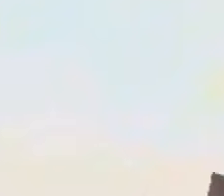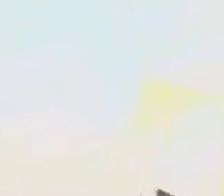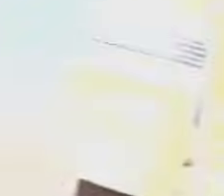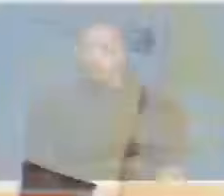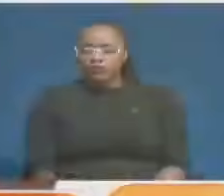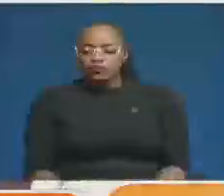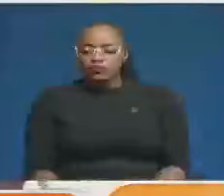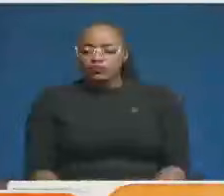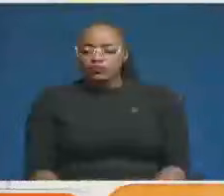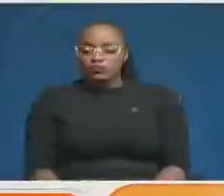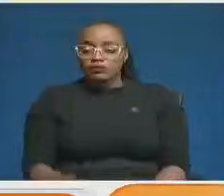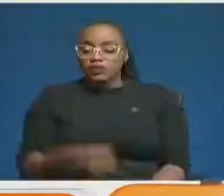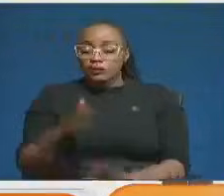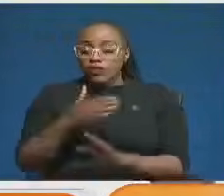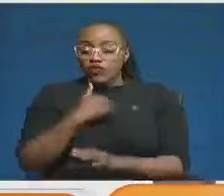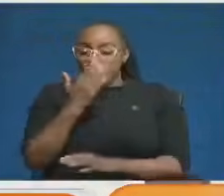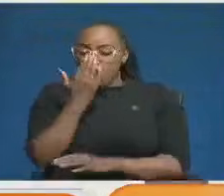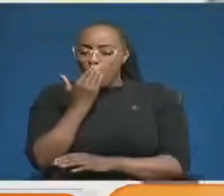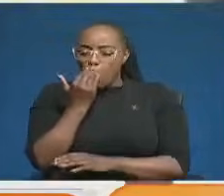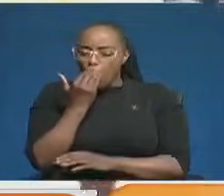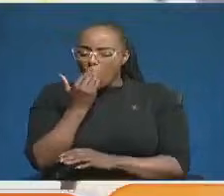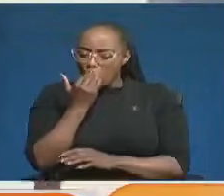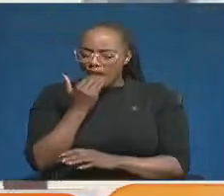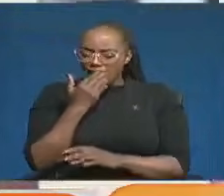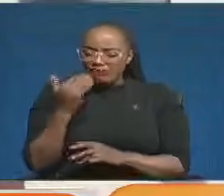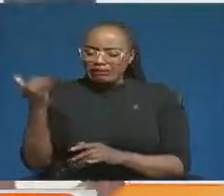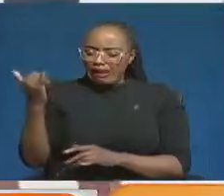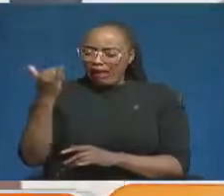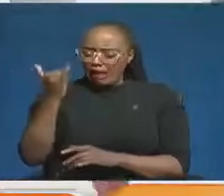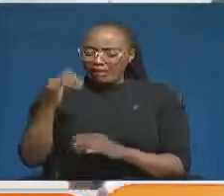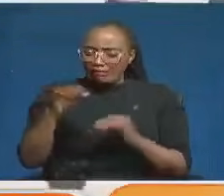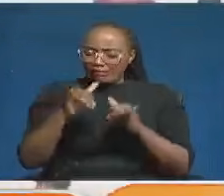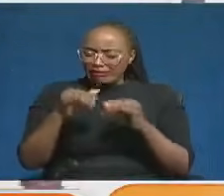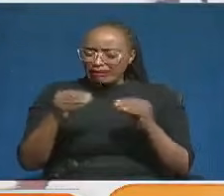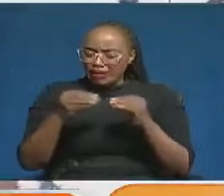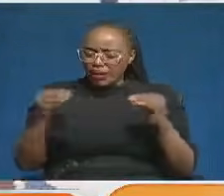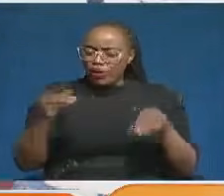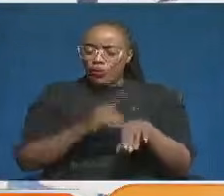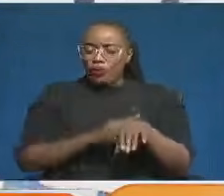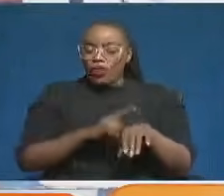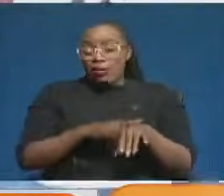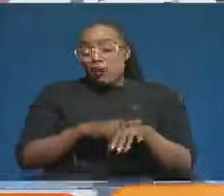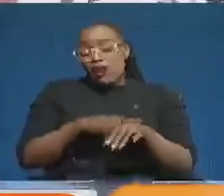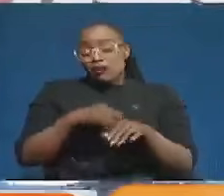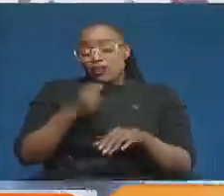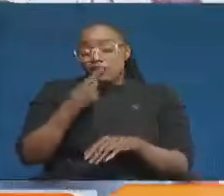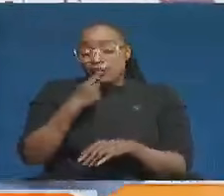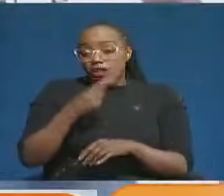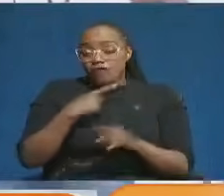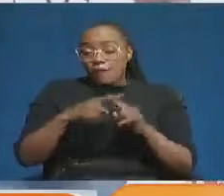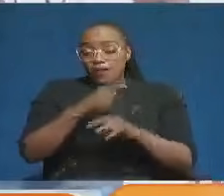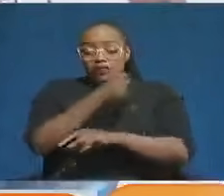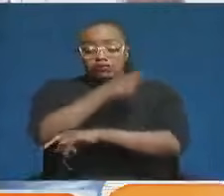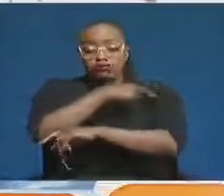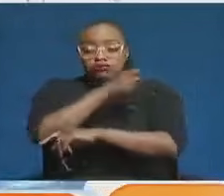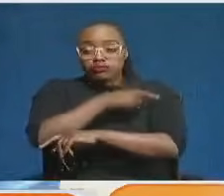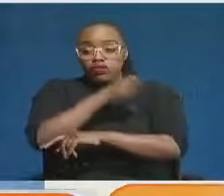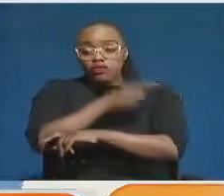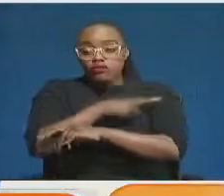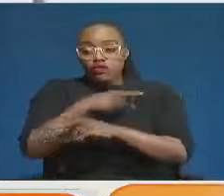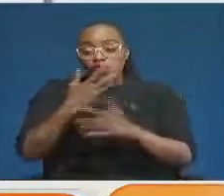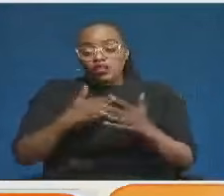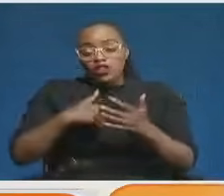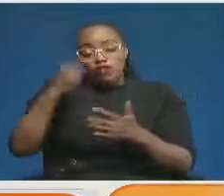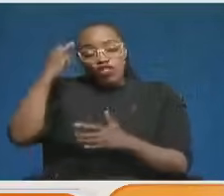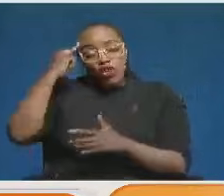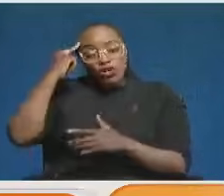Have you ever had a flu that would not go away despite taking various medication, or you are hospitalized over what you thought was a